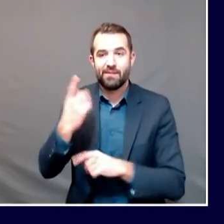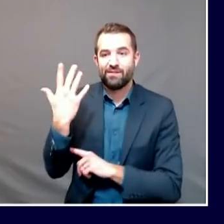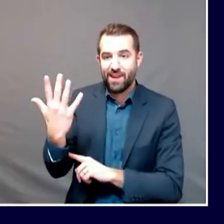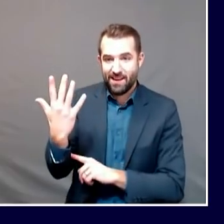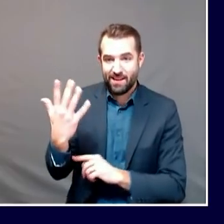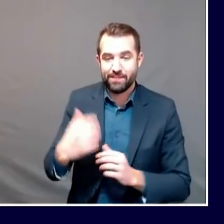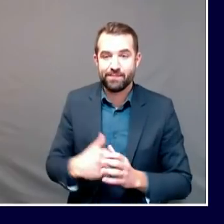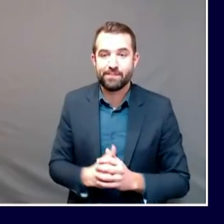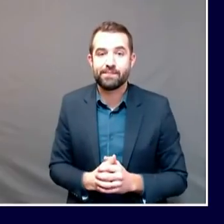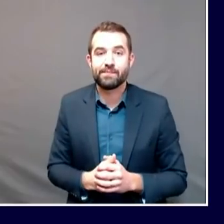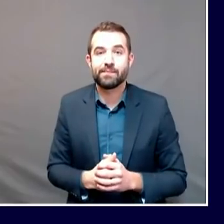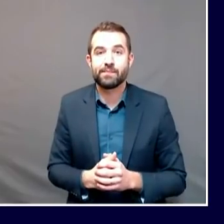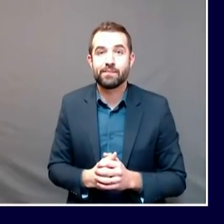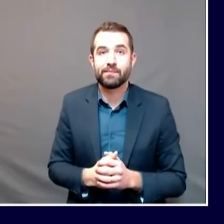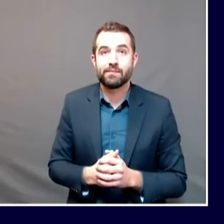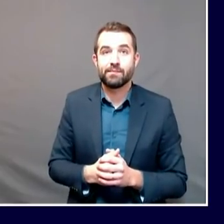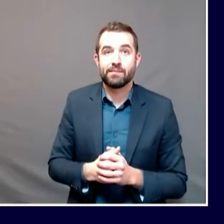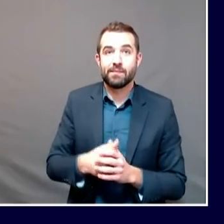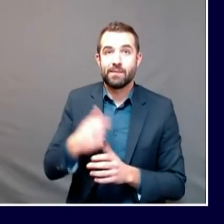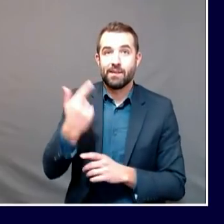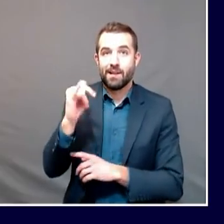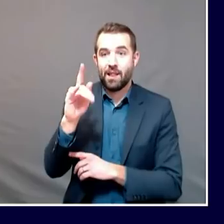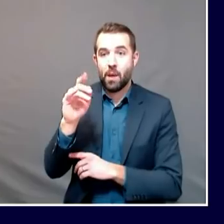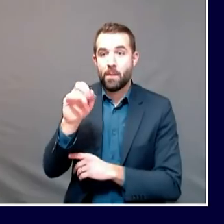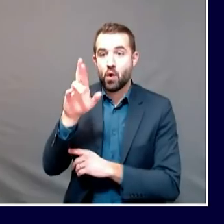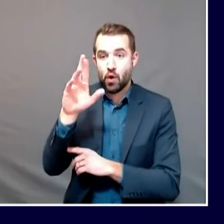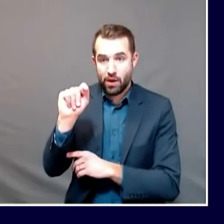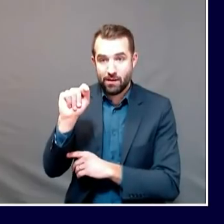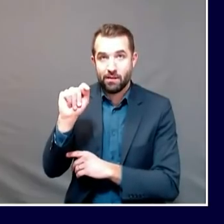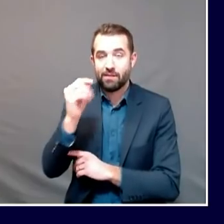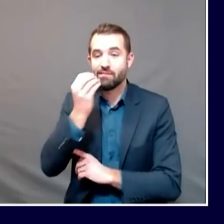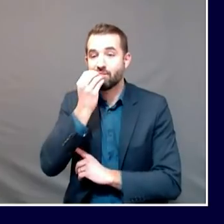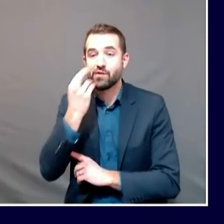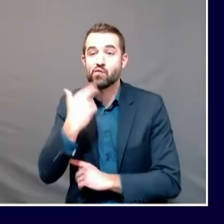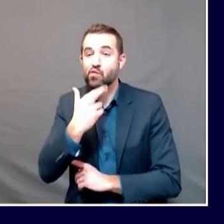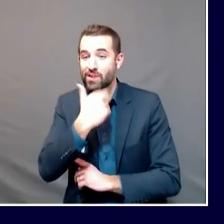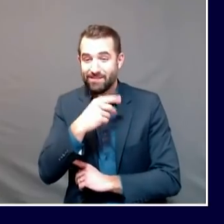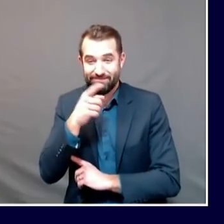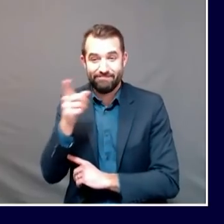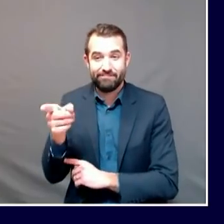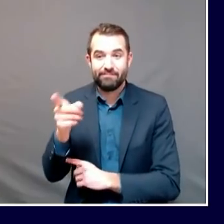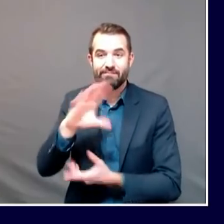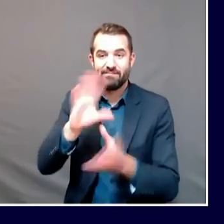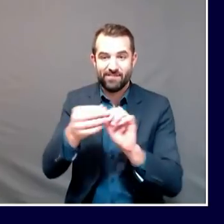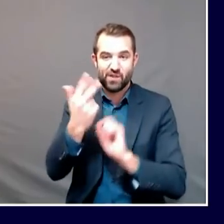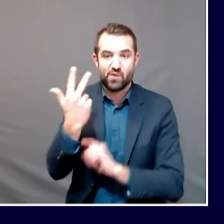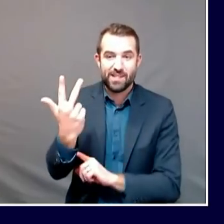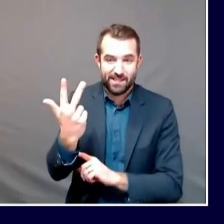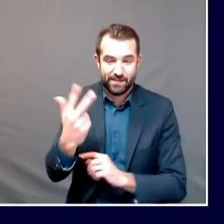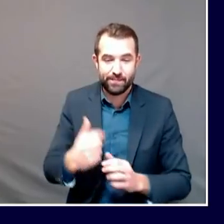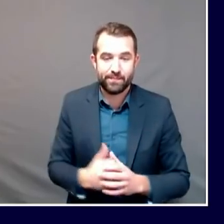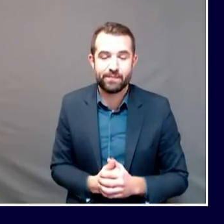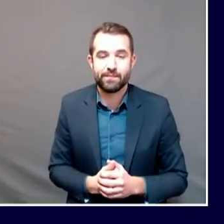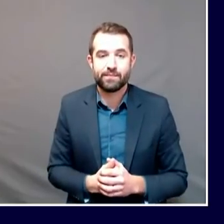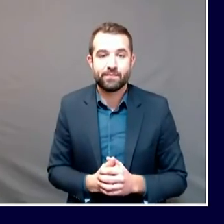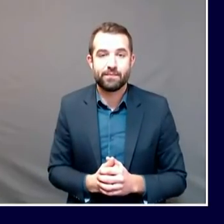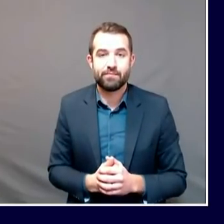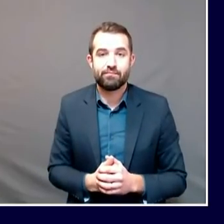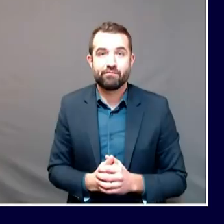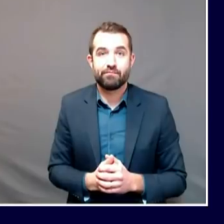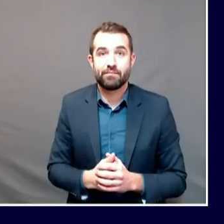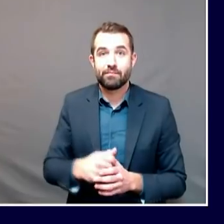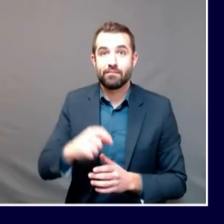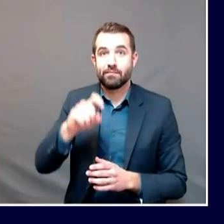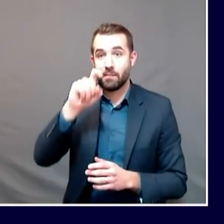Middle School, 7 cases, at Cozy Harbor Seafood, 5 cases, at